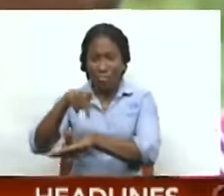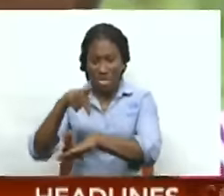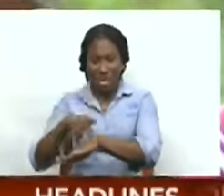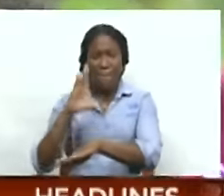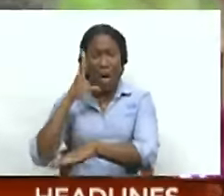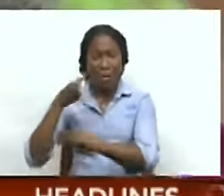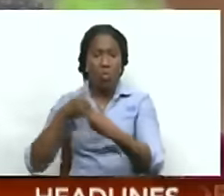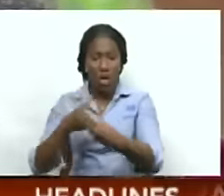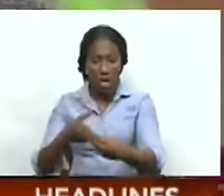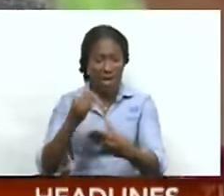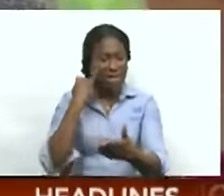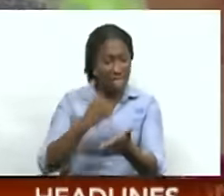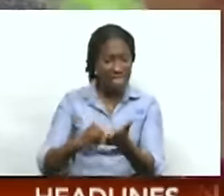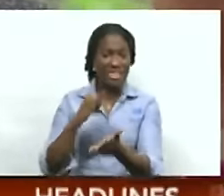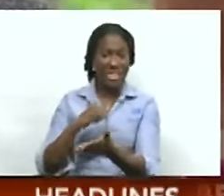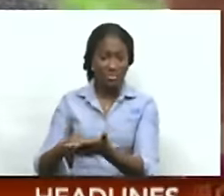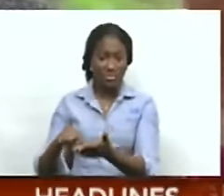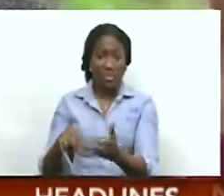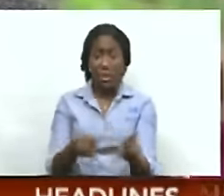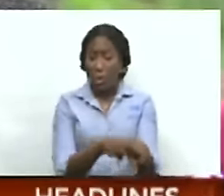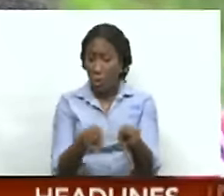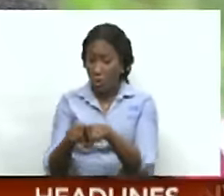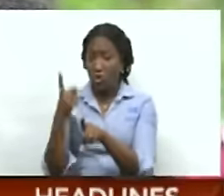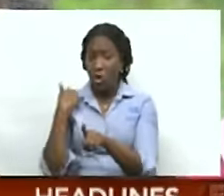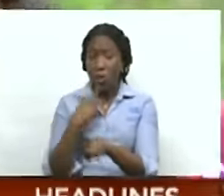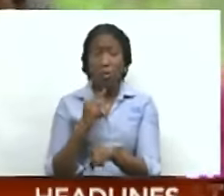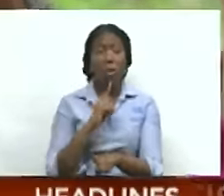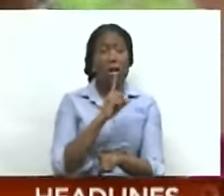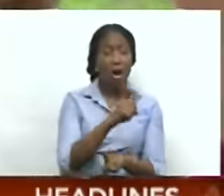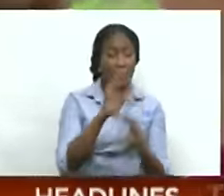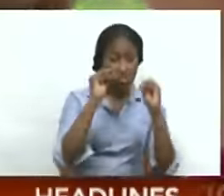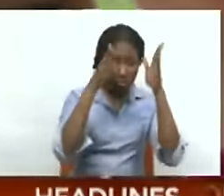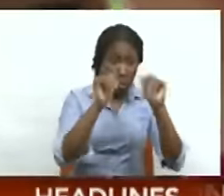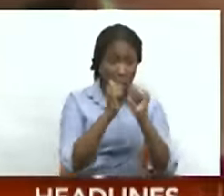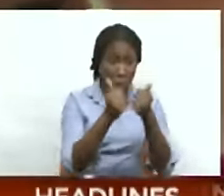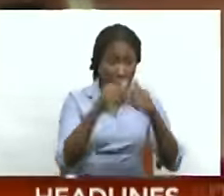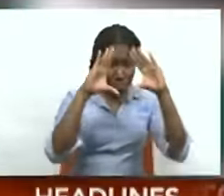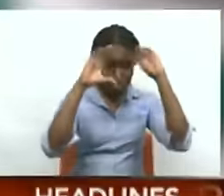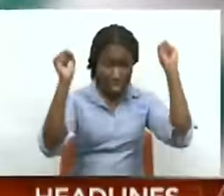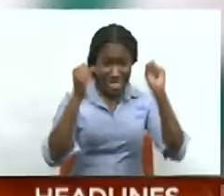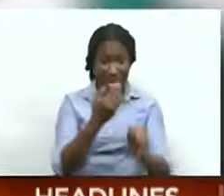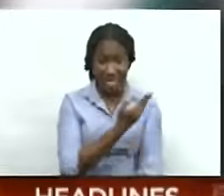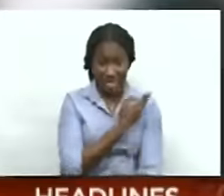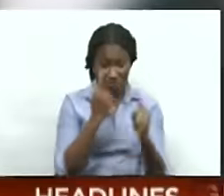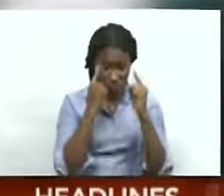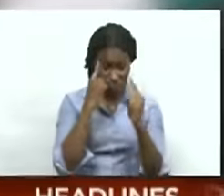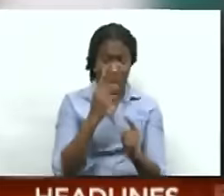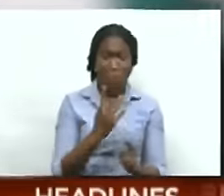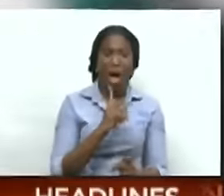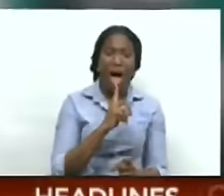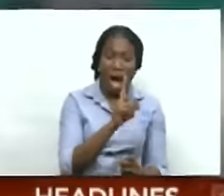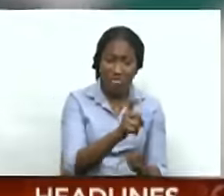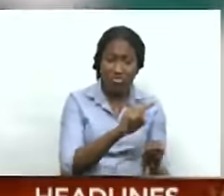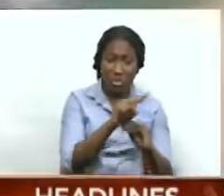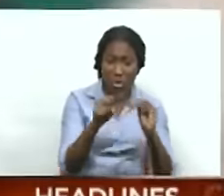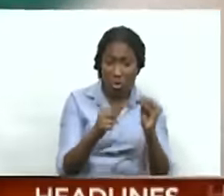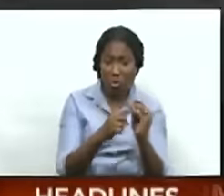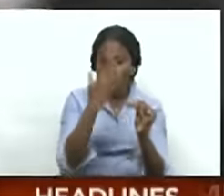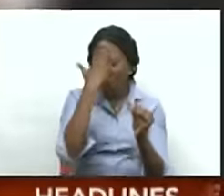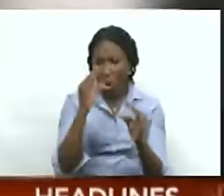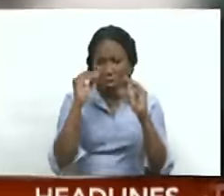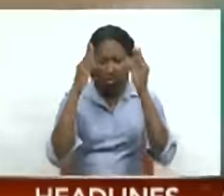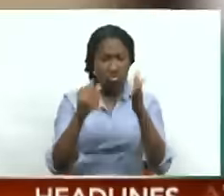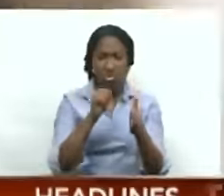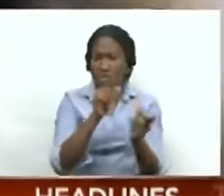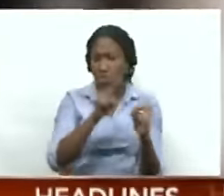News also reached out to Twitter's president Martin Lumpkin on the allegations of high teacher absenteeism, but we are